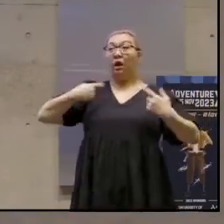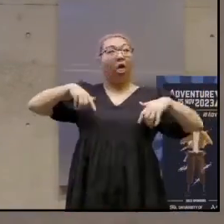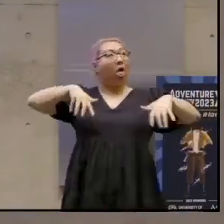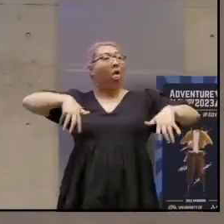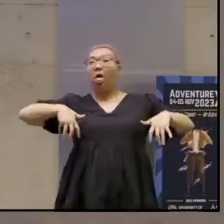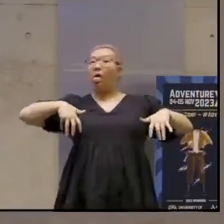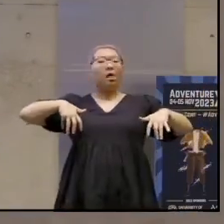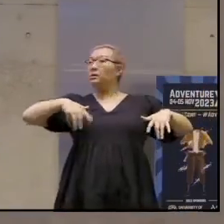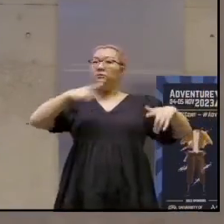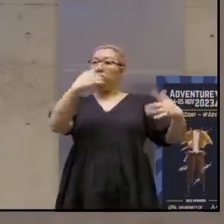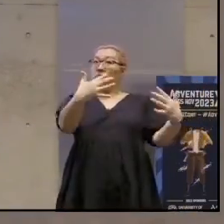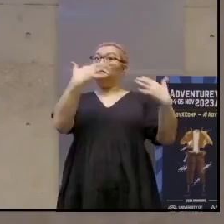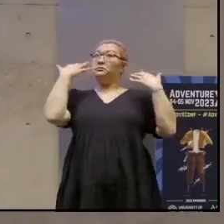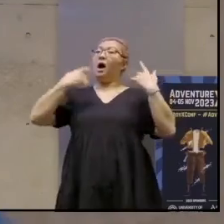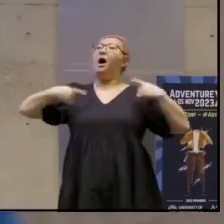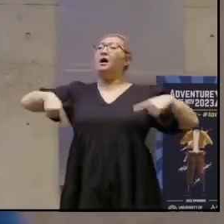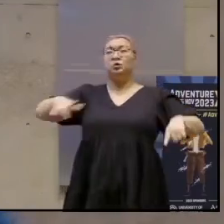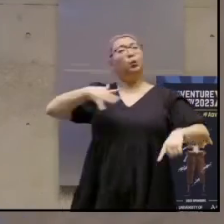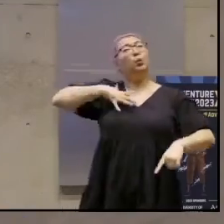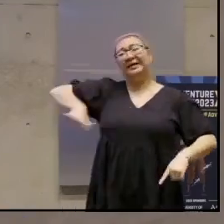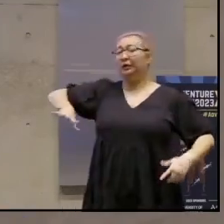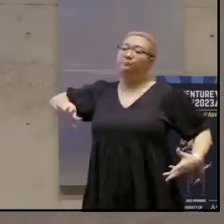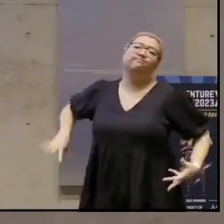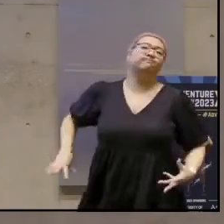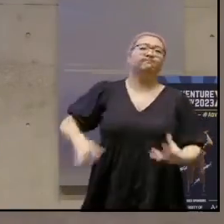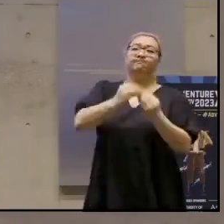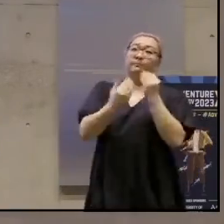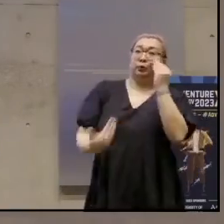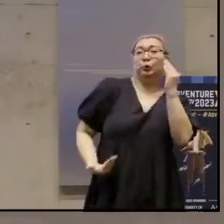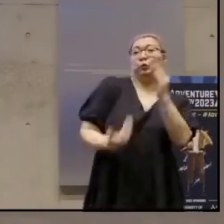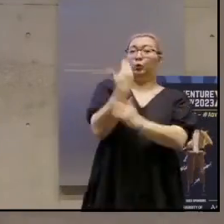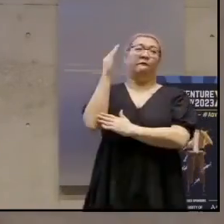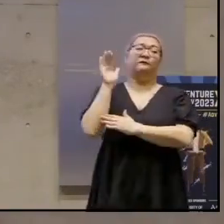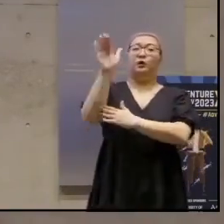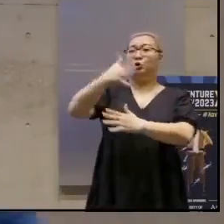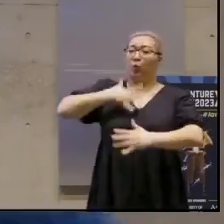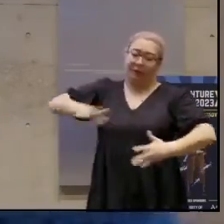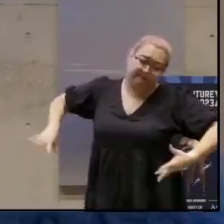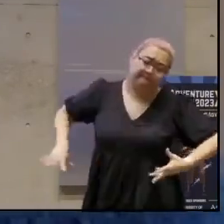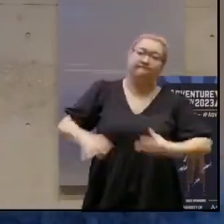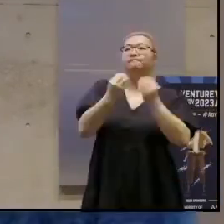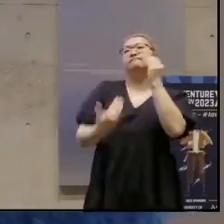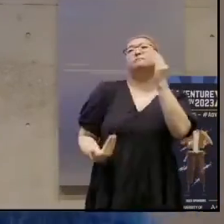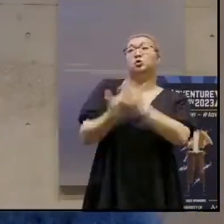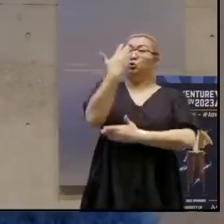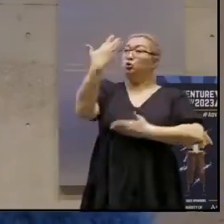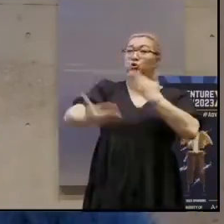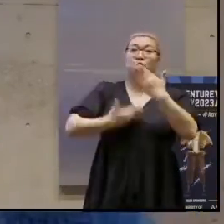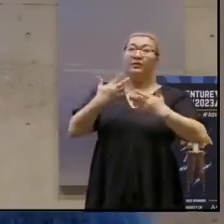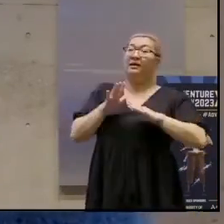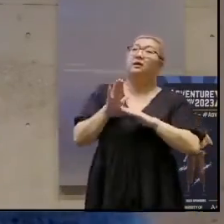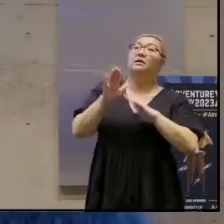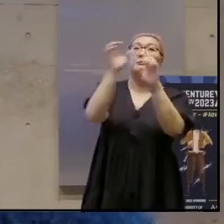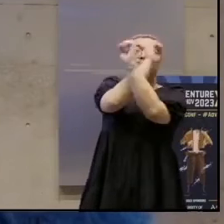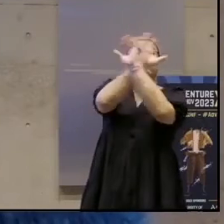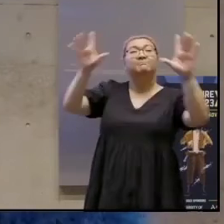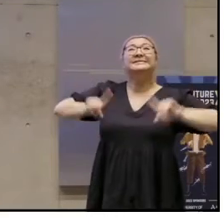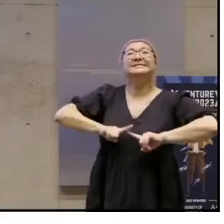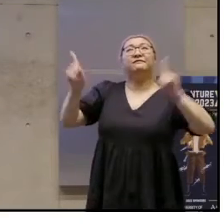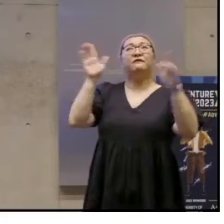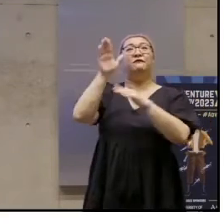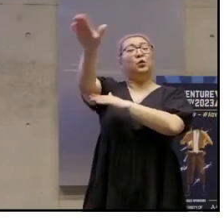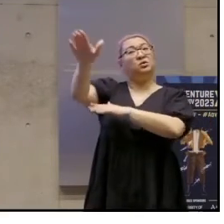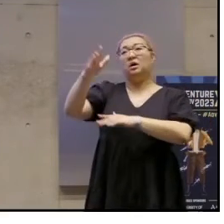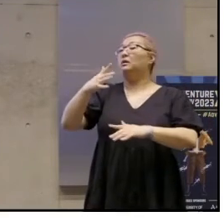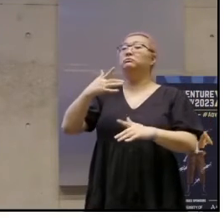not envision a new future, if we do not tell stories that see a new future, we cannot live there.